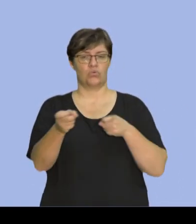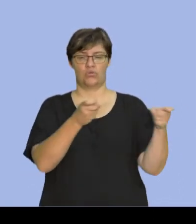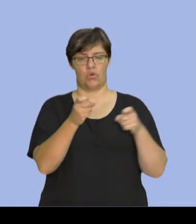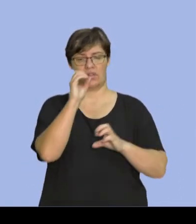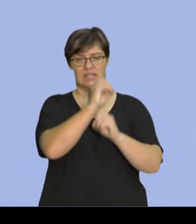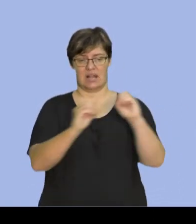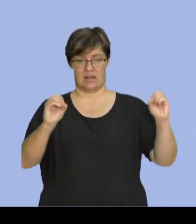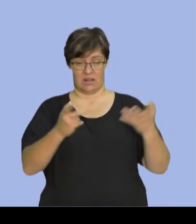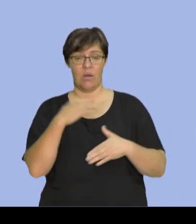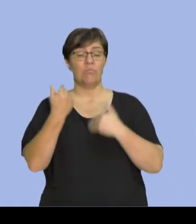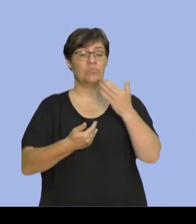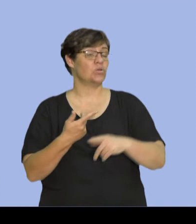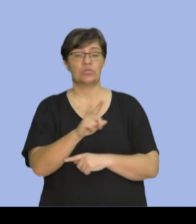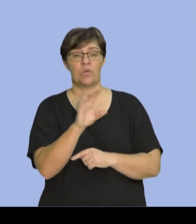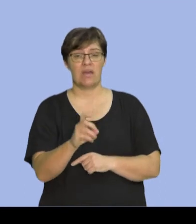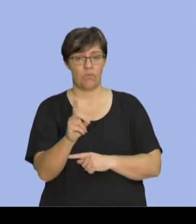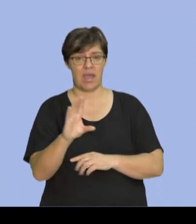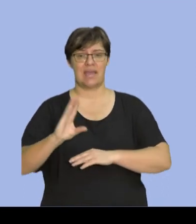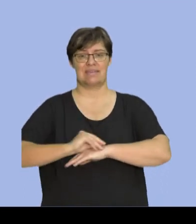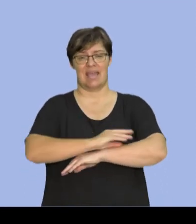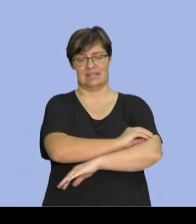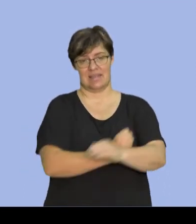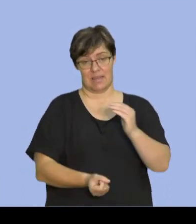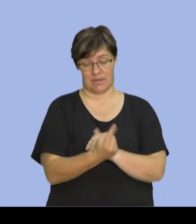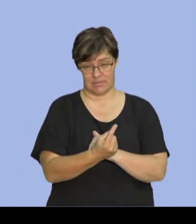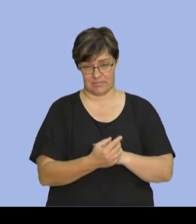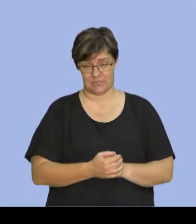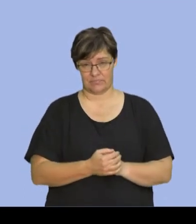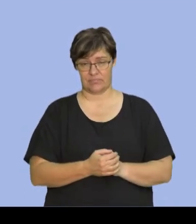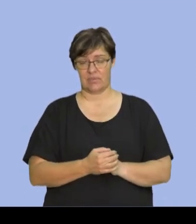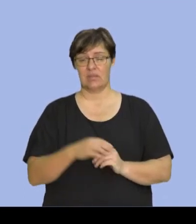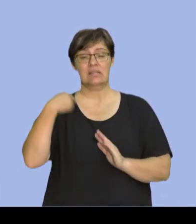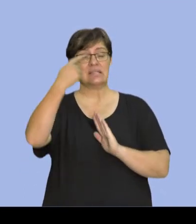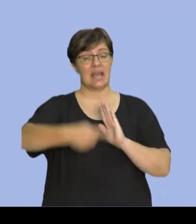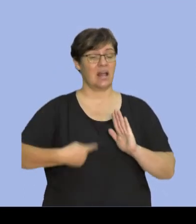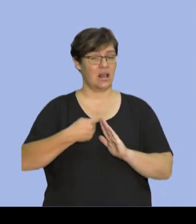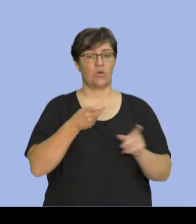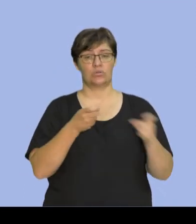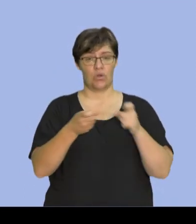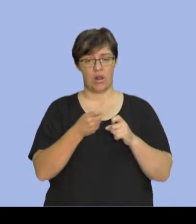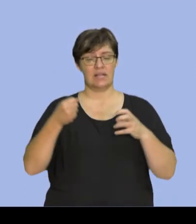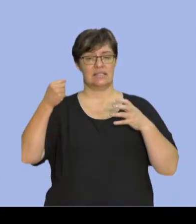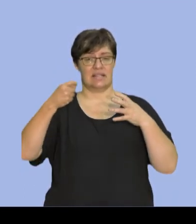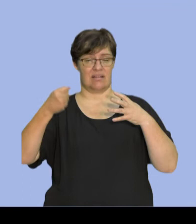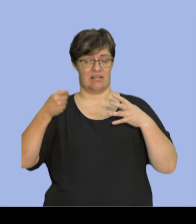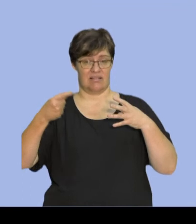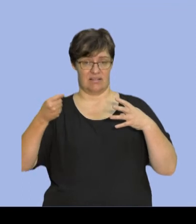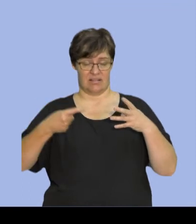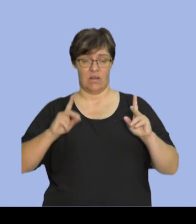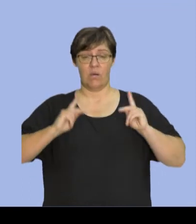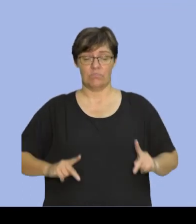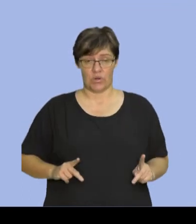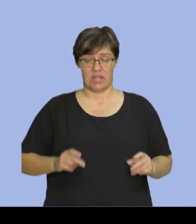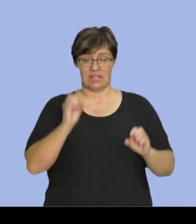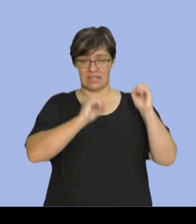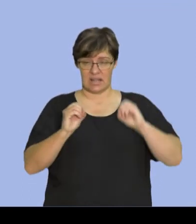often leading to a process where we have cancer developing. The cell cycle is controlled by signals, and the body cells